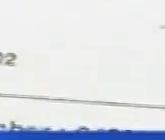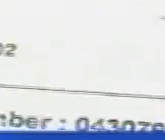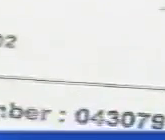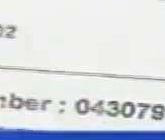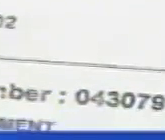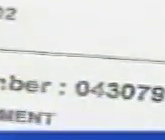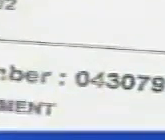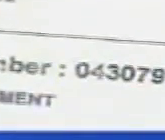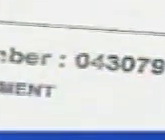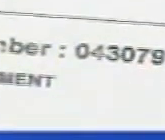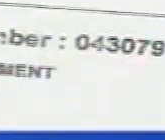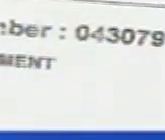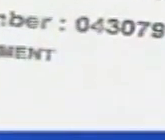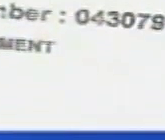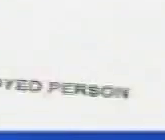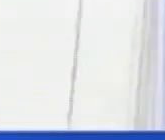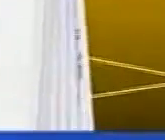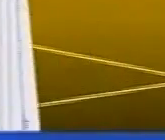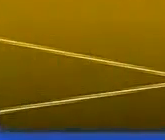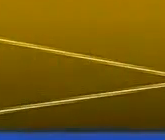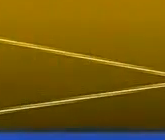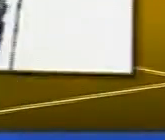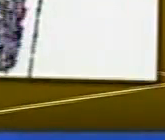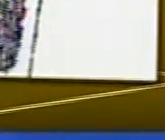Ferdinand Ndungu Waititu, born sometime in